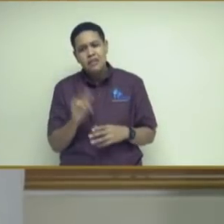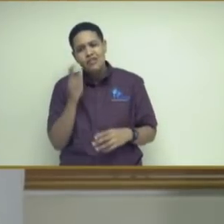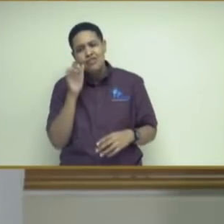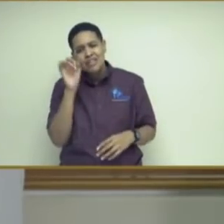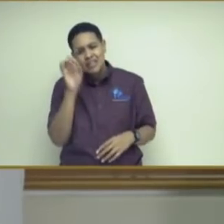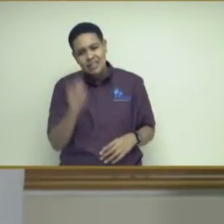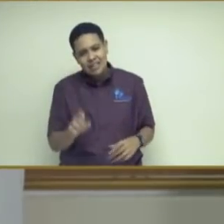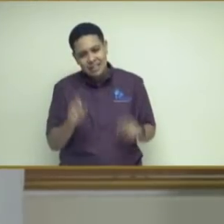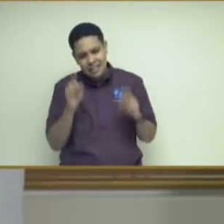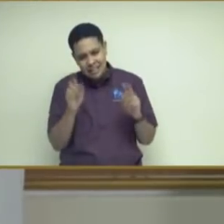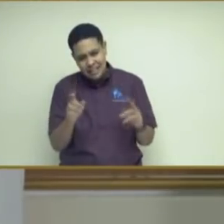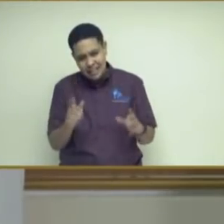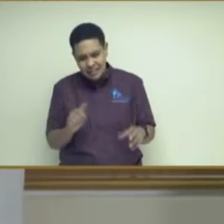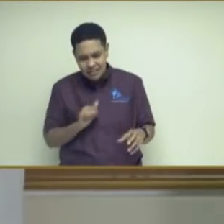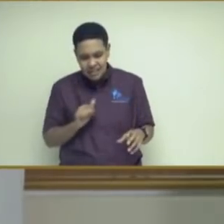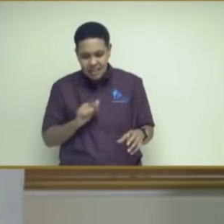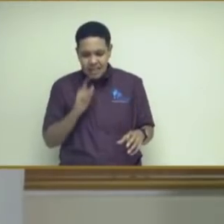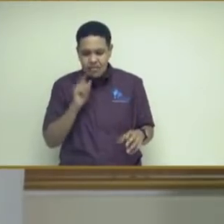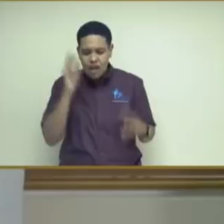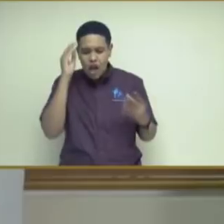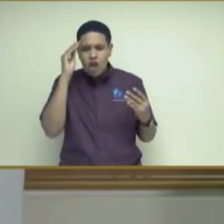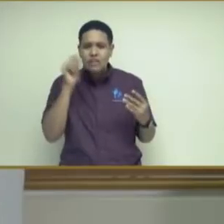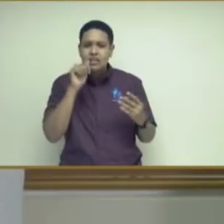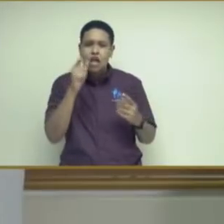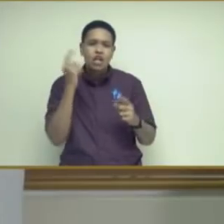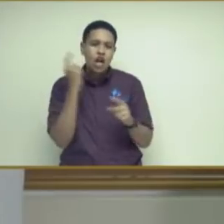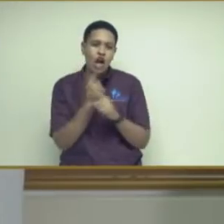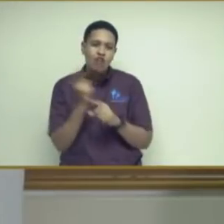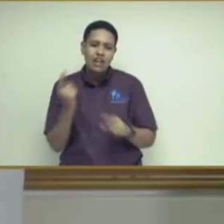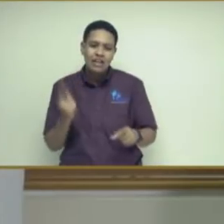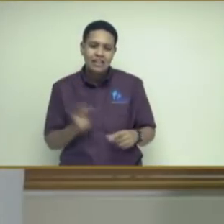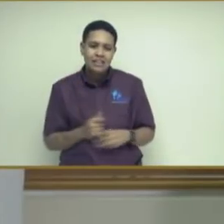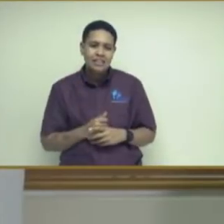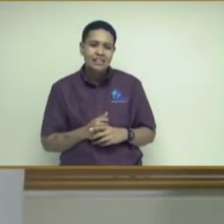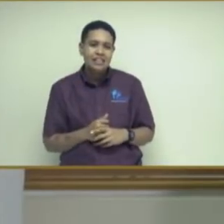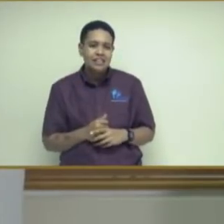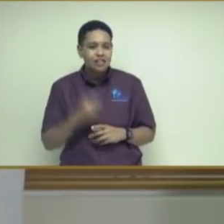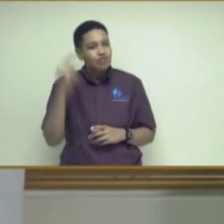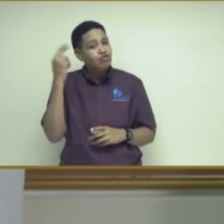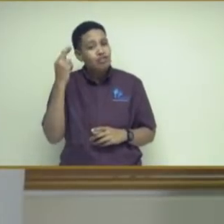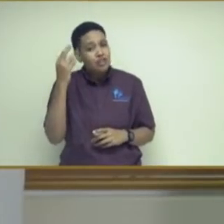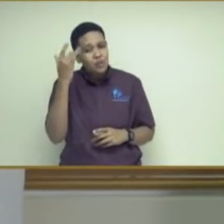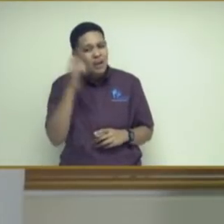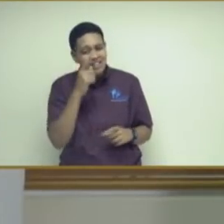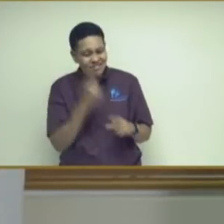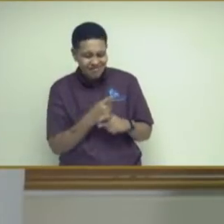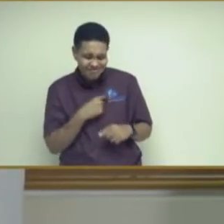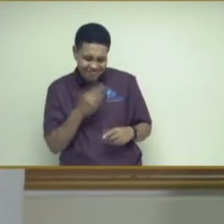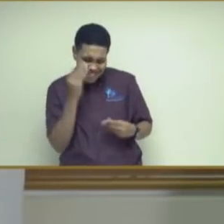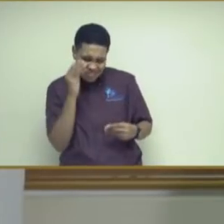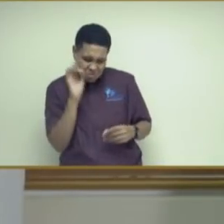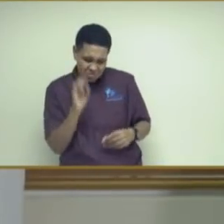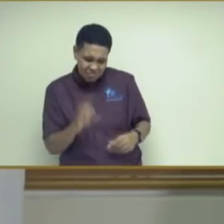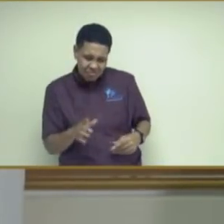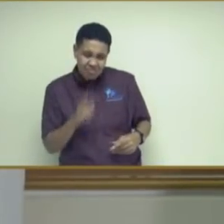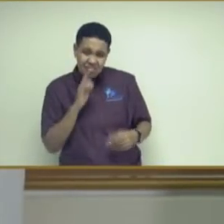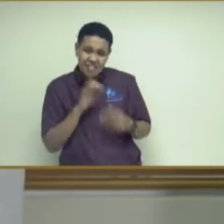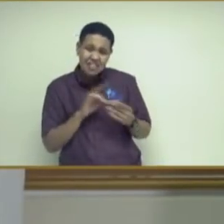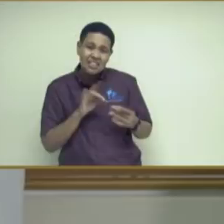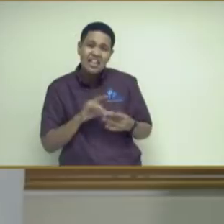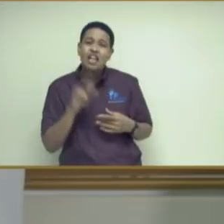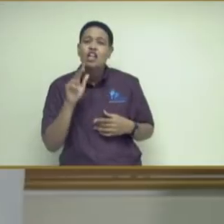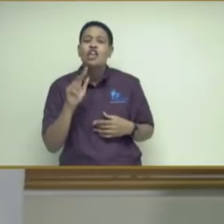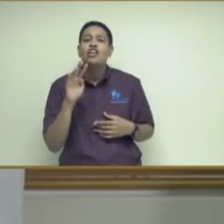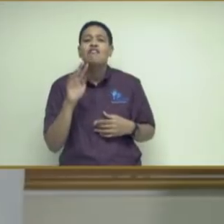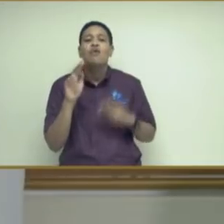gave, I'm concerned it's not correct. And the reason is that you just mentioned that there were